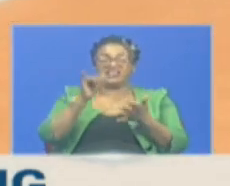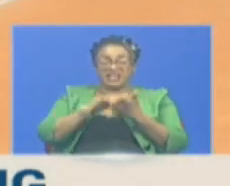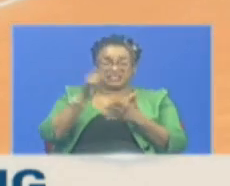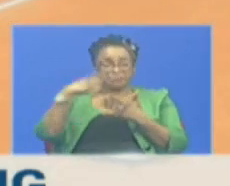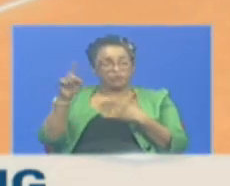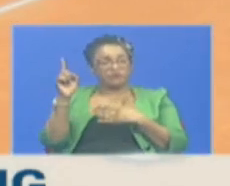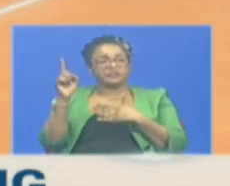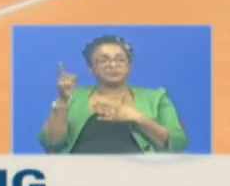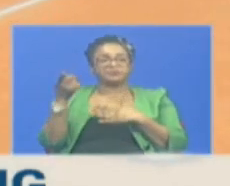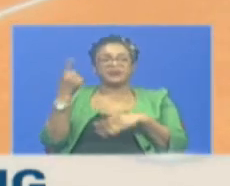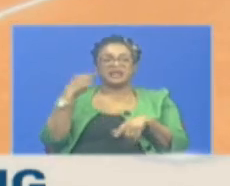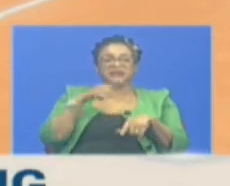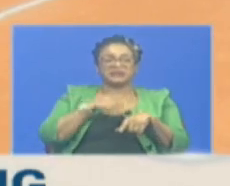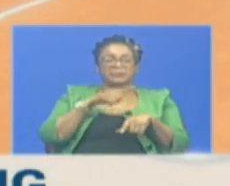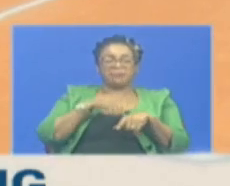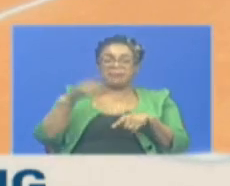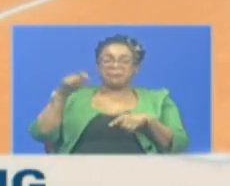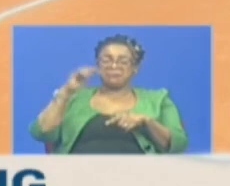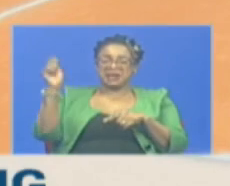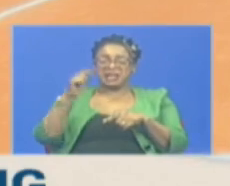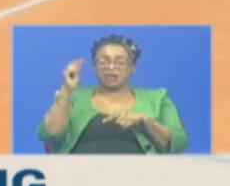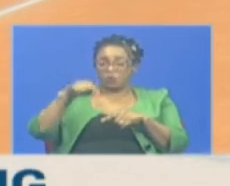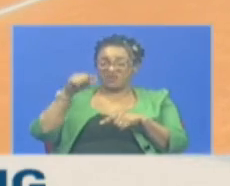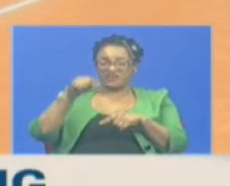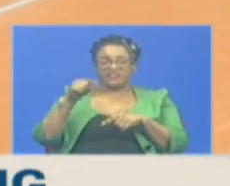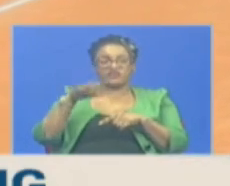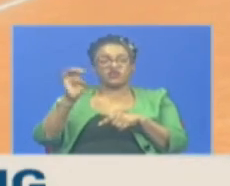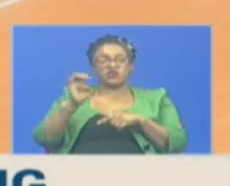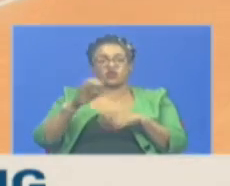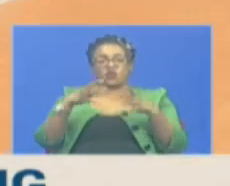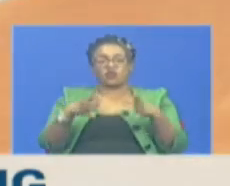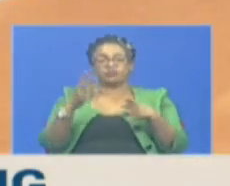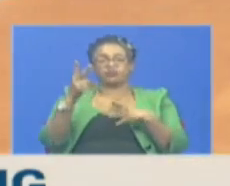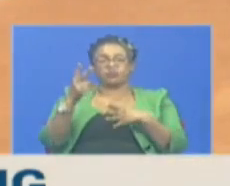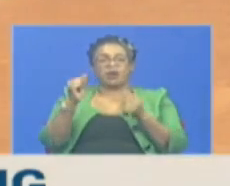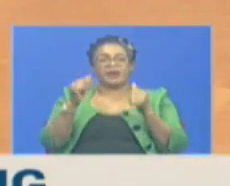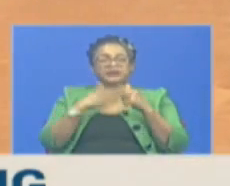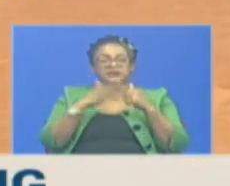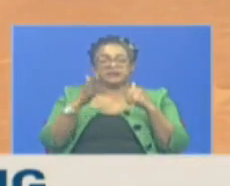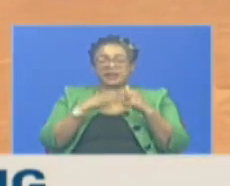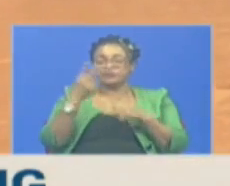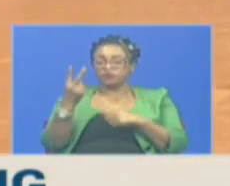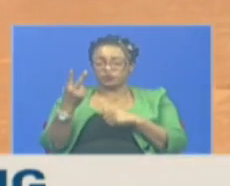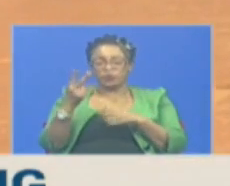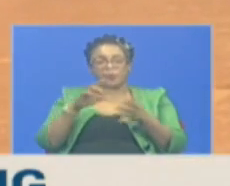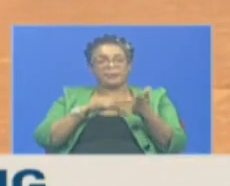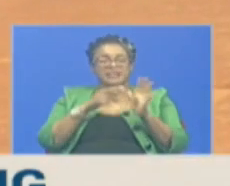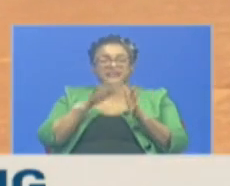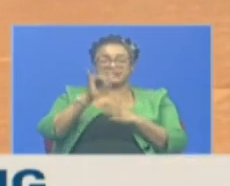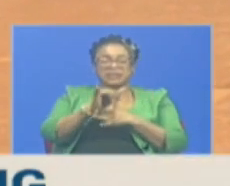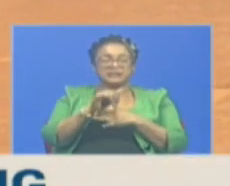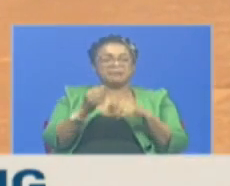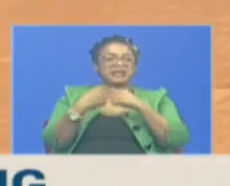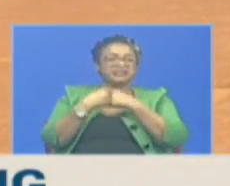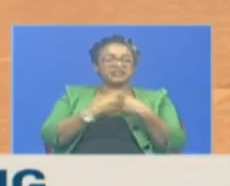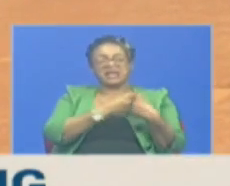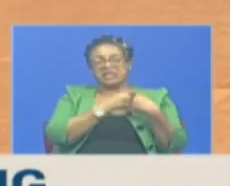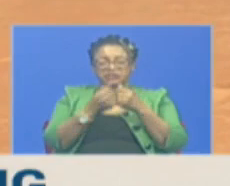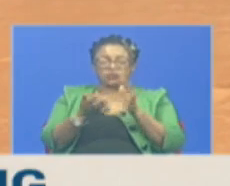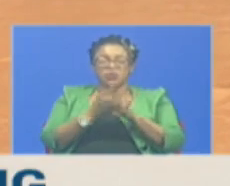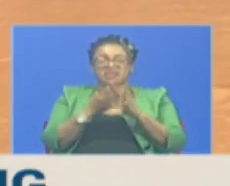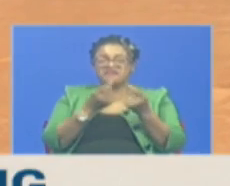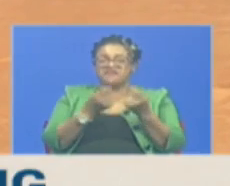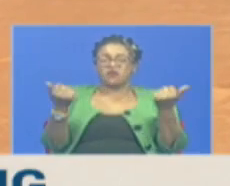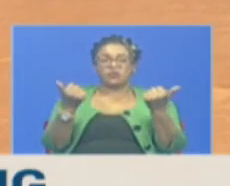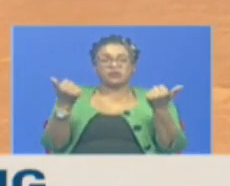last time Kenya qualified for Euro and Africa Group 2 was in 1992. Bettering that record has since been a challenge, with few facilities available